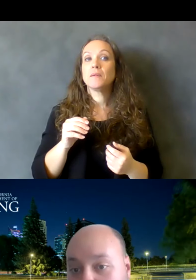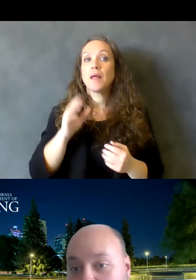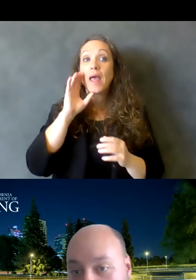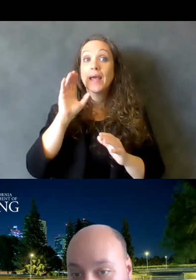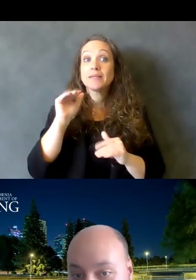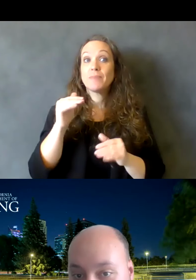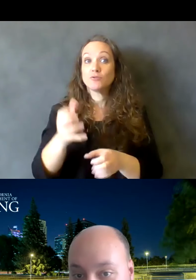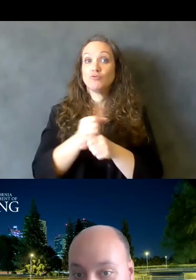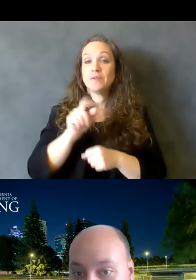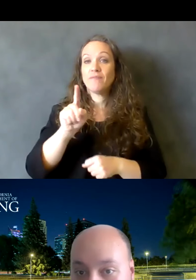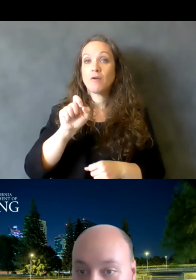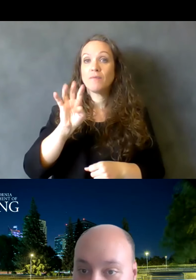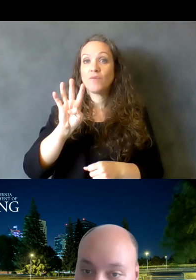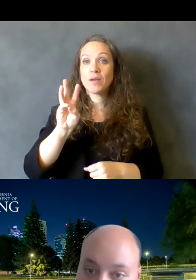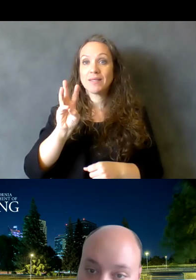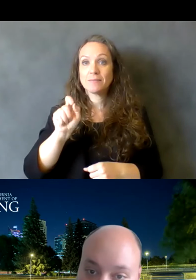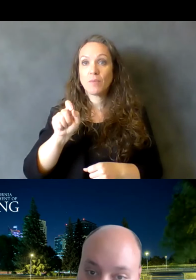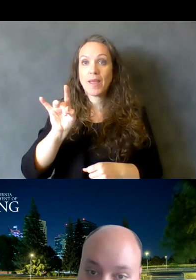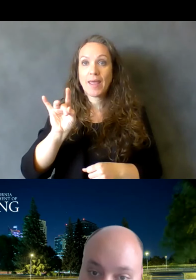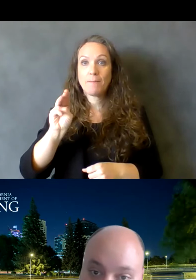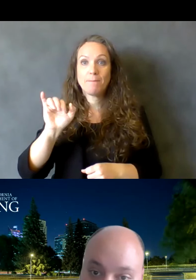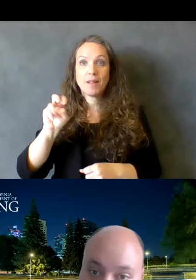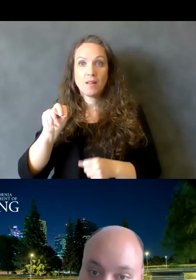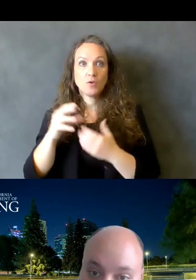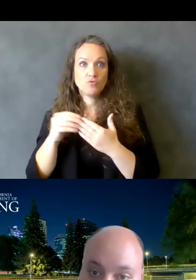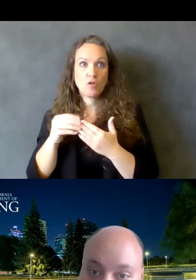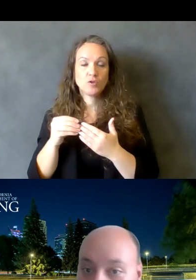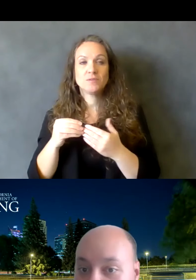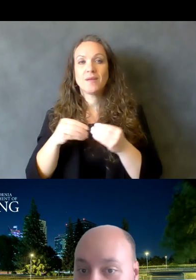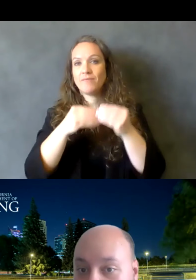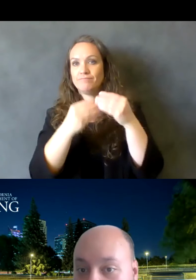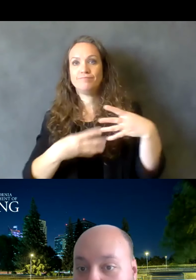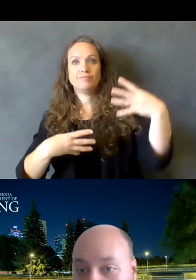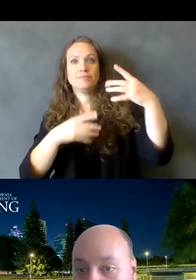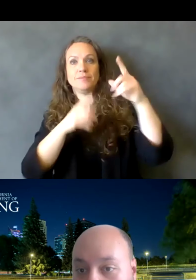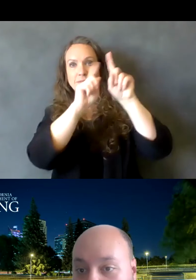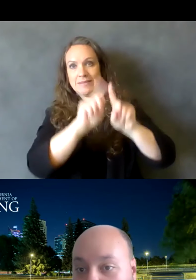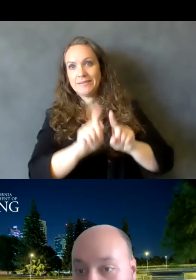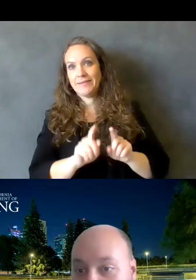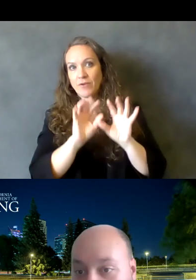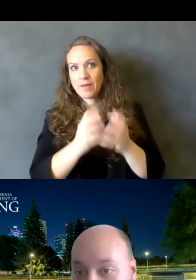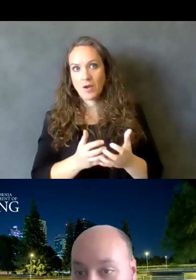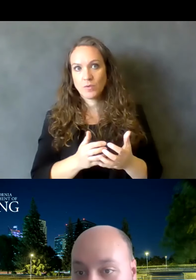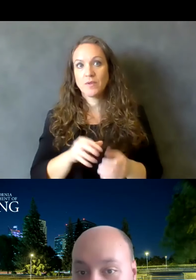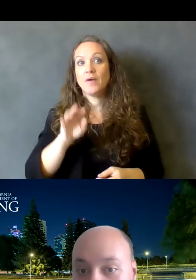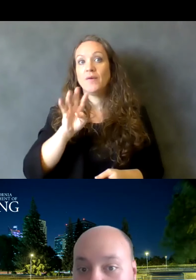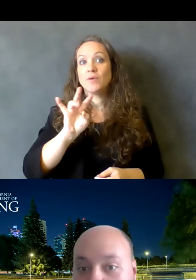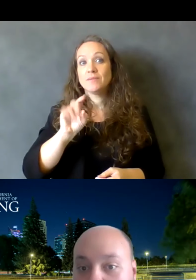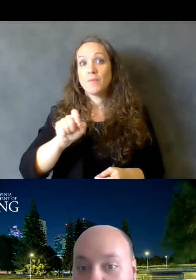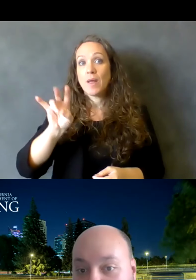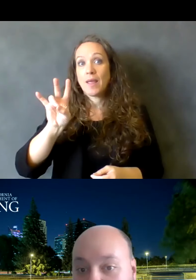$146.8 million, which breaks out into the following categories: $47.8 million in supportive services,